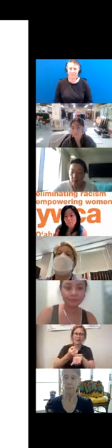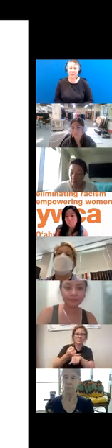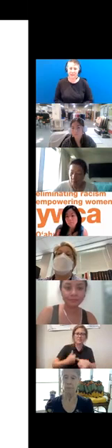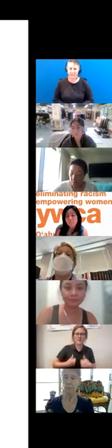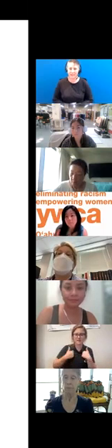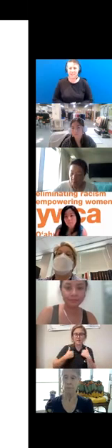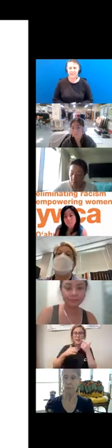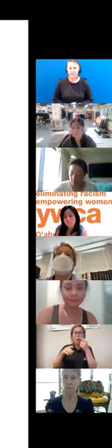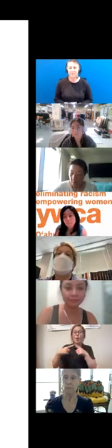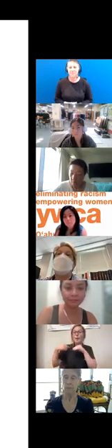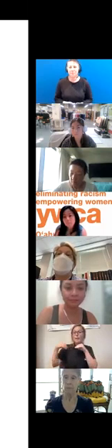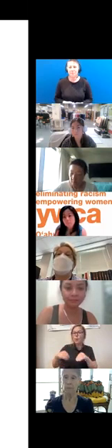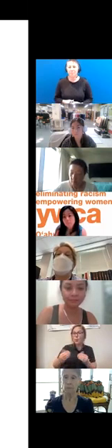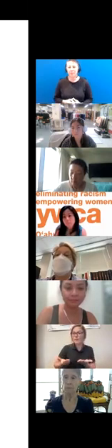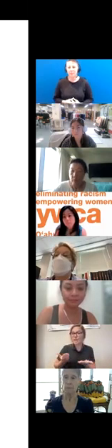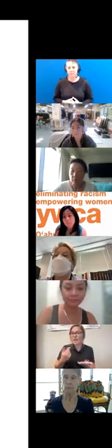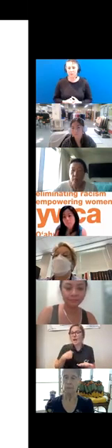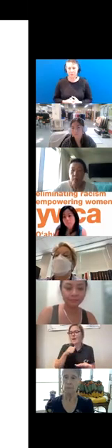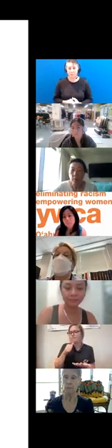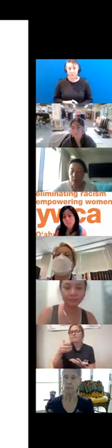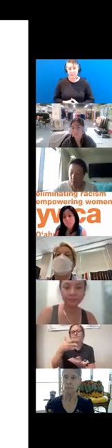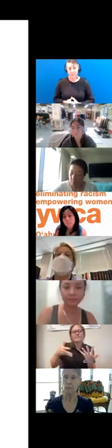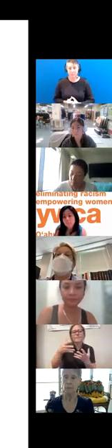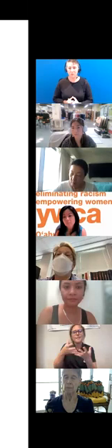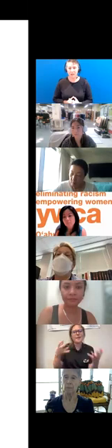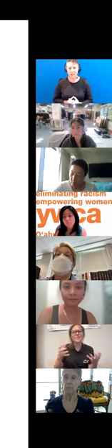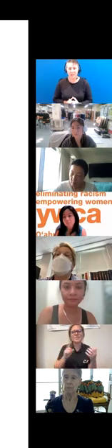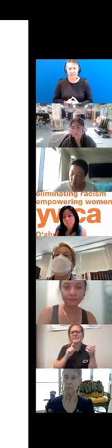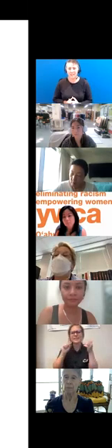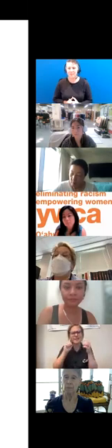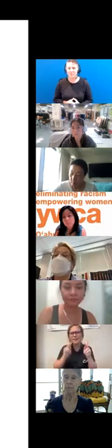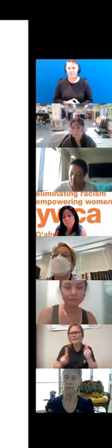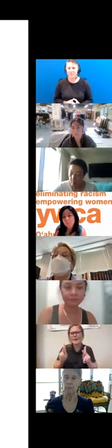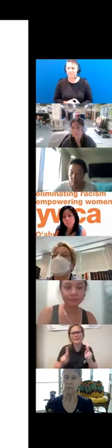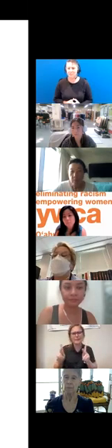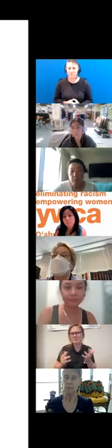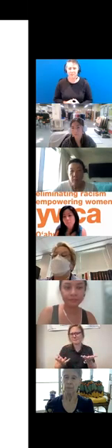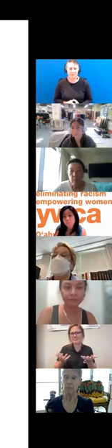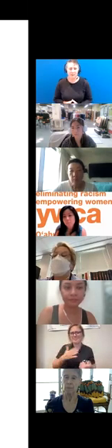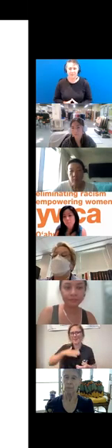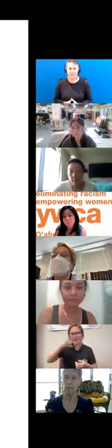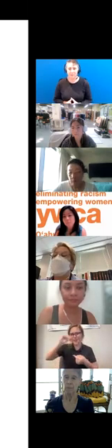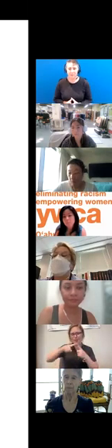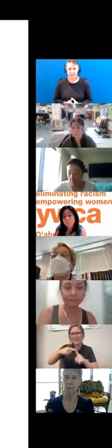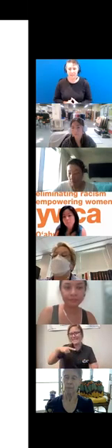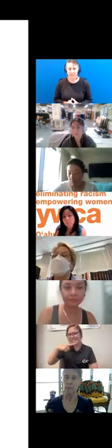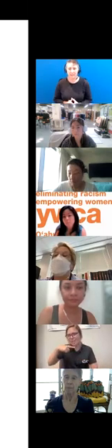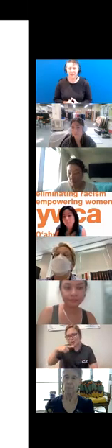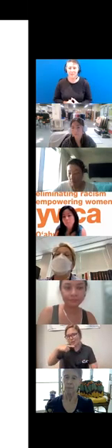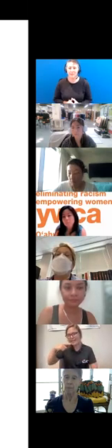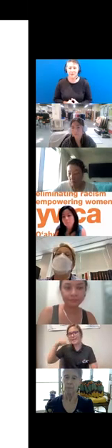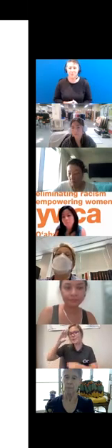the Pacific Islands. So when I moved here to Hawaii, I didn't socialize much with the deaf